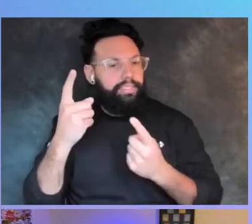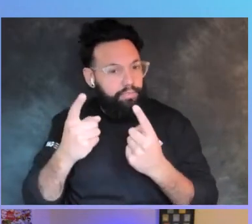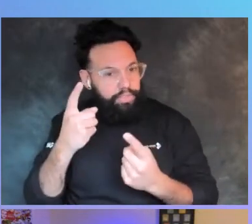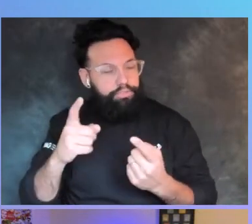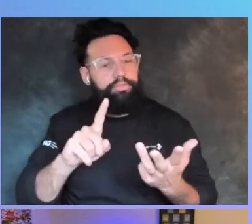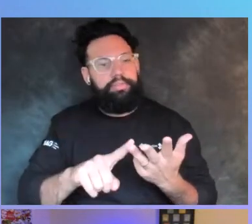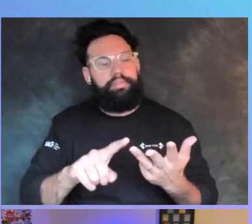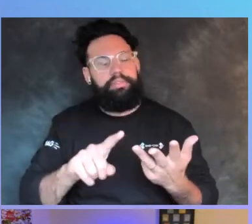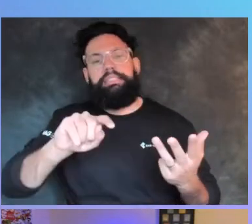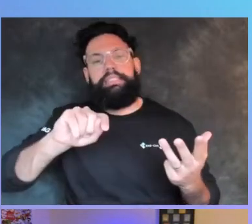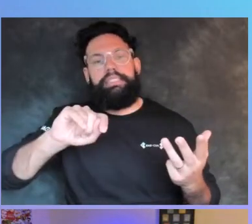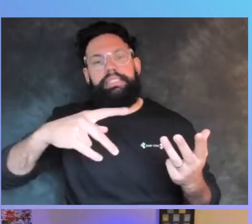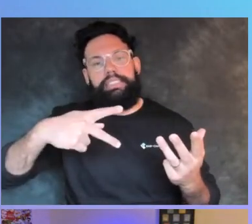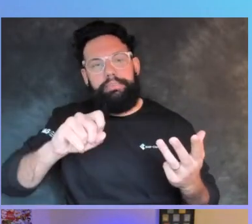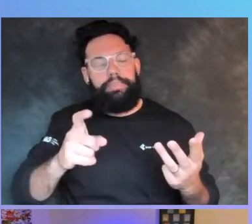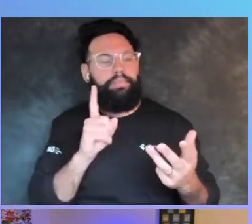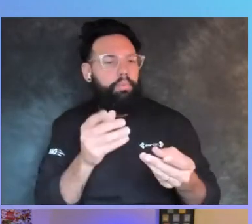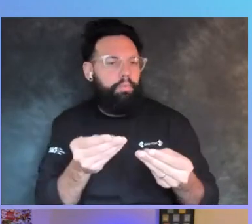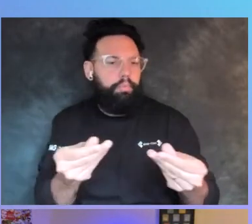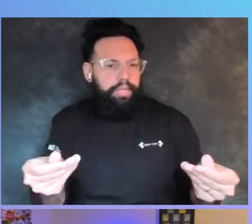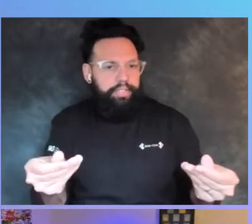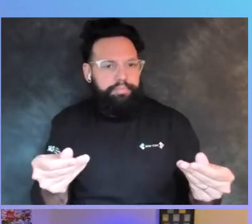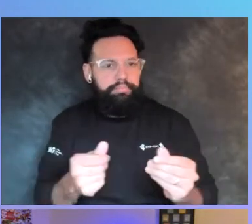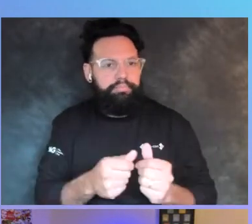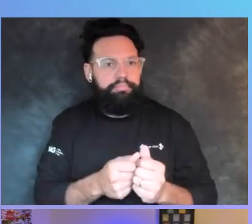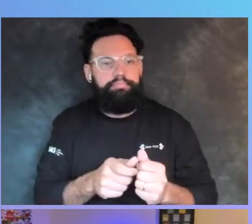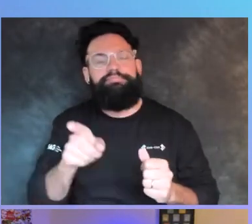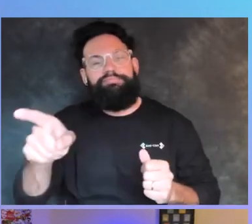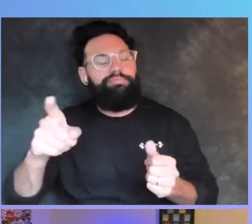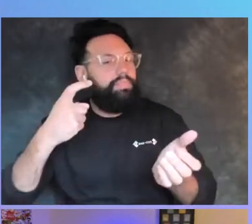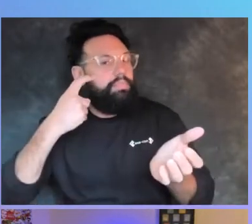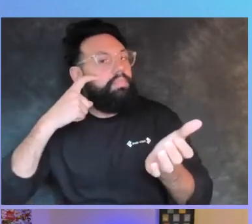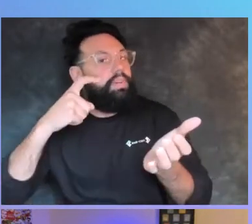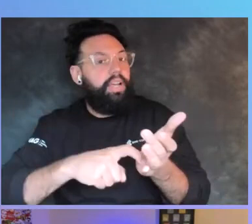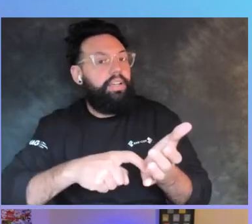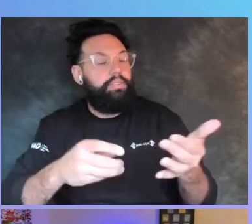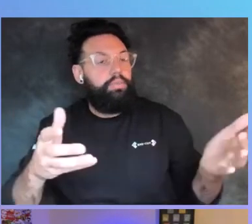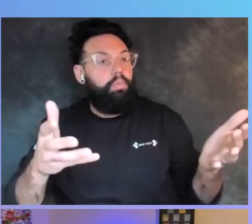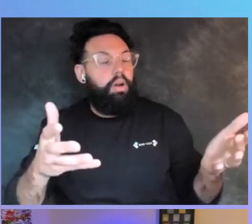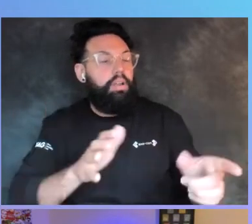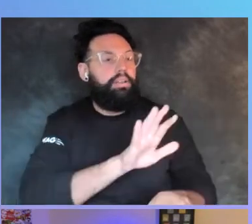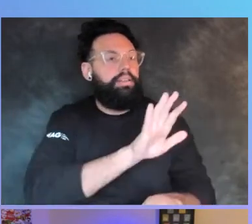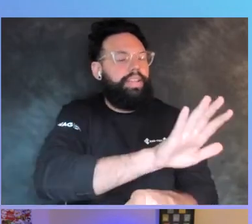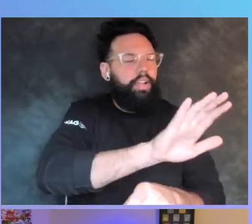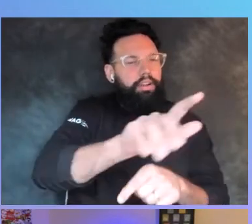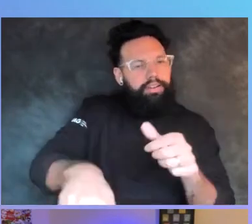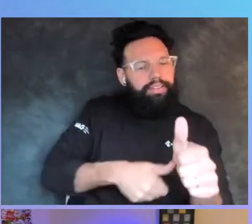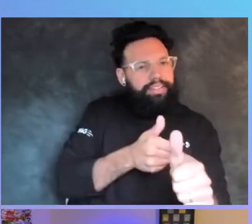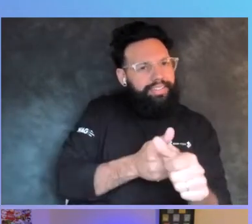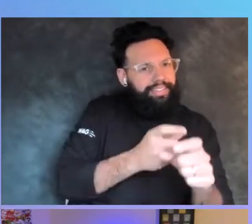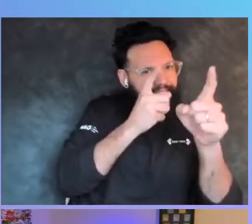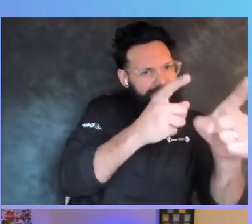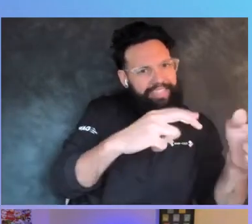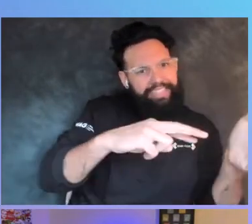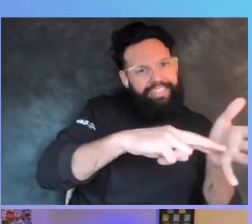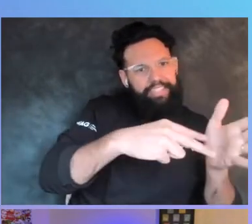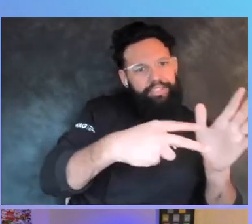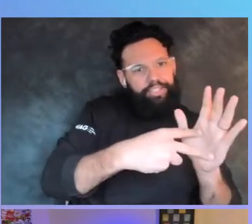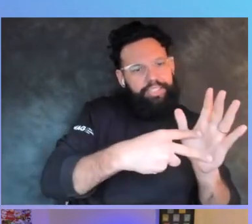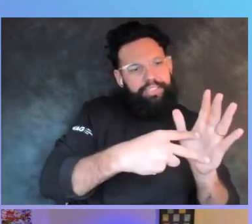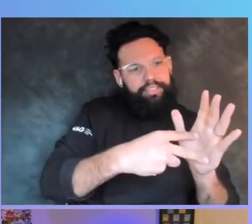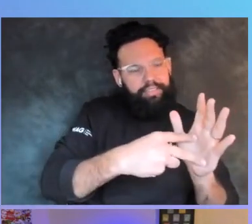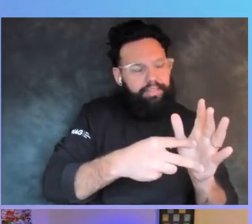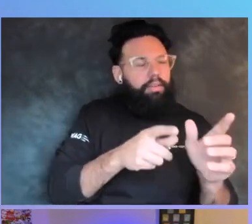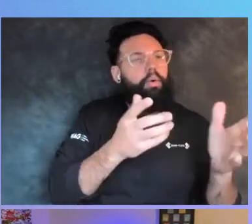identifying that the likely intention is that the user was meaning to represent a